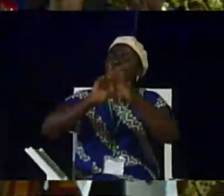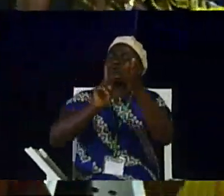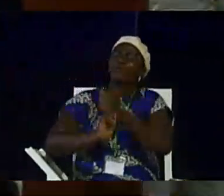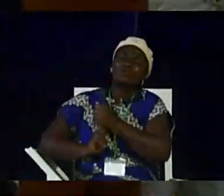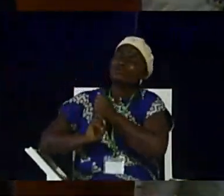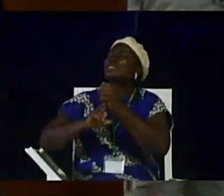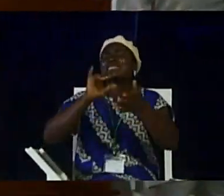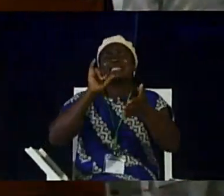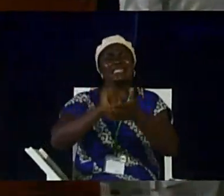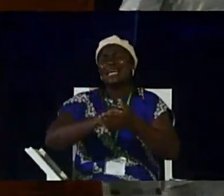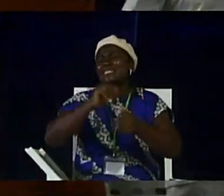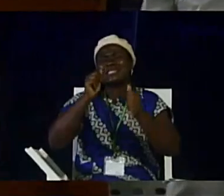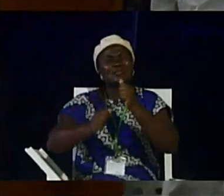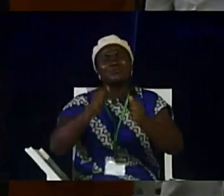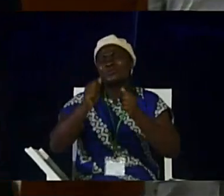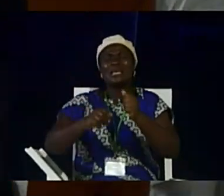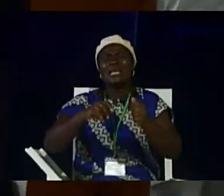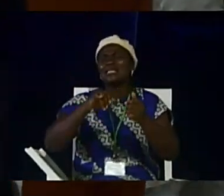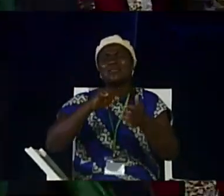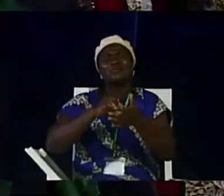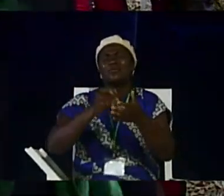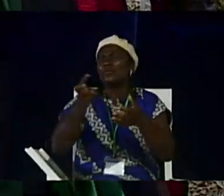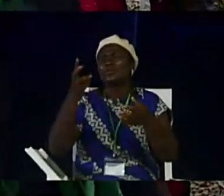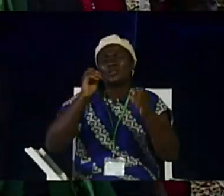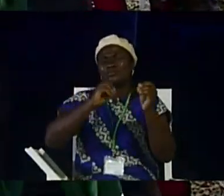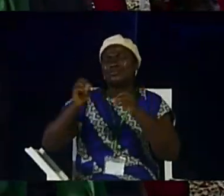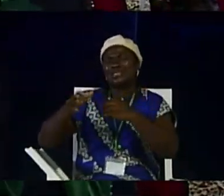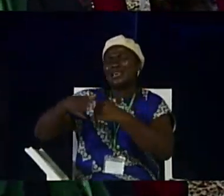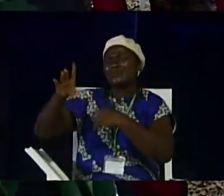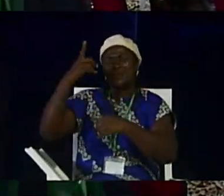that which looked like it was delayed.